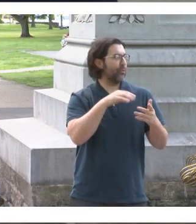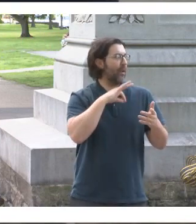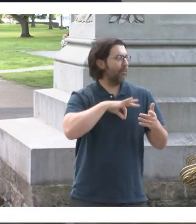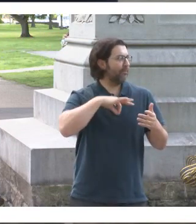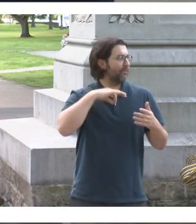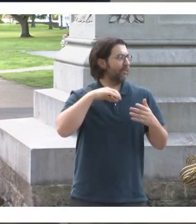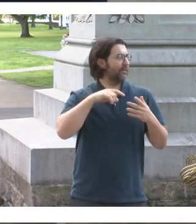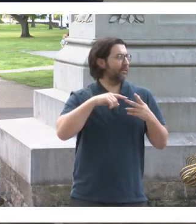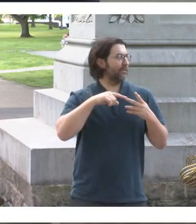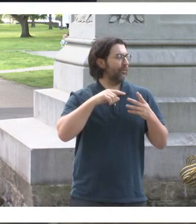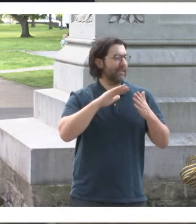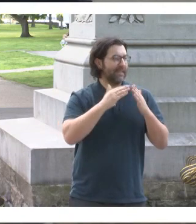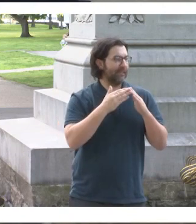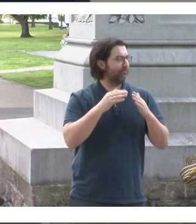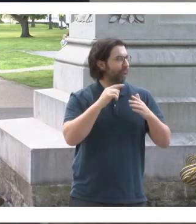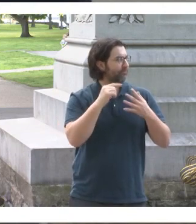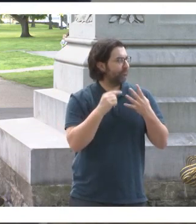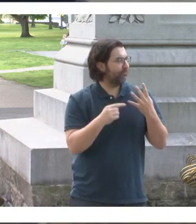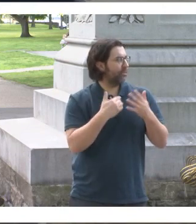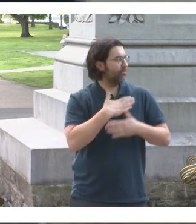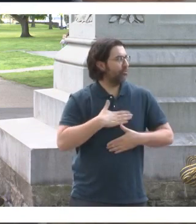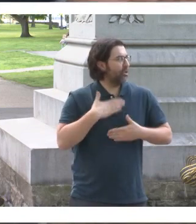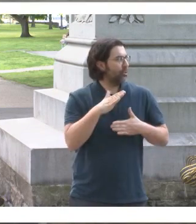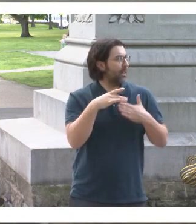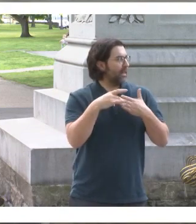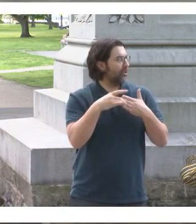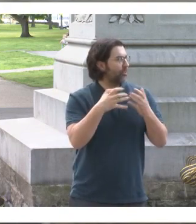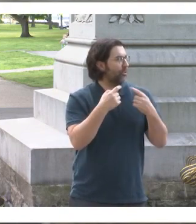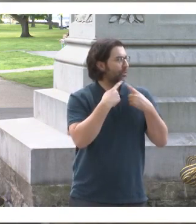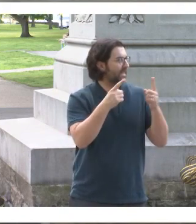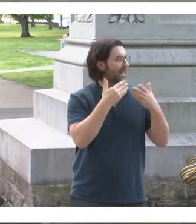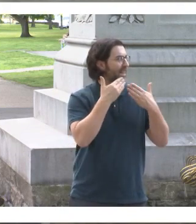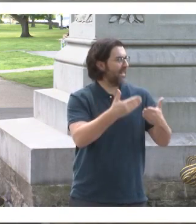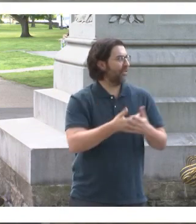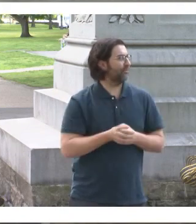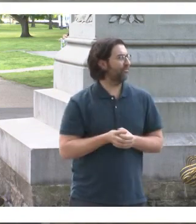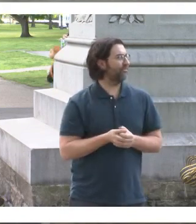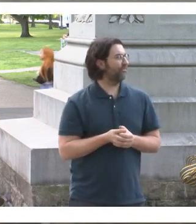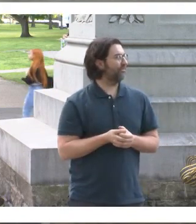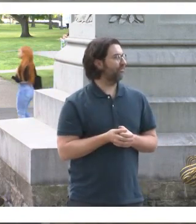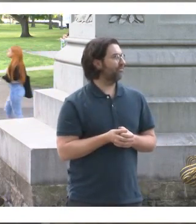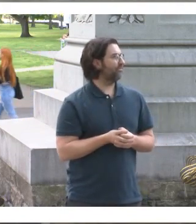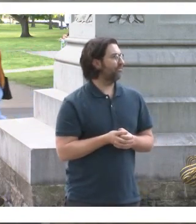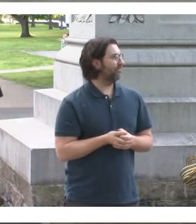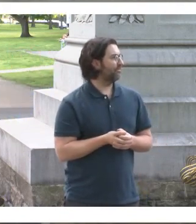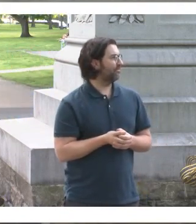city do. I appreciate your leadership, and I want to say thank you.